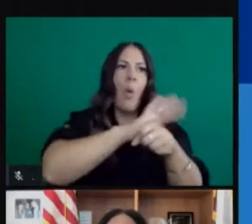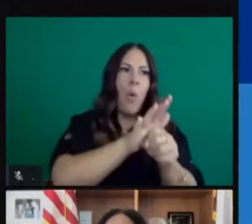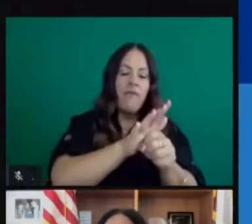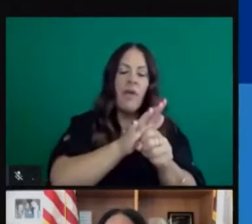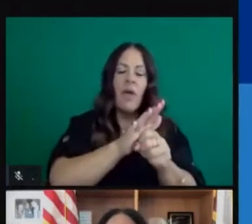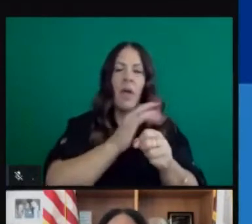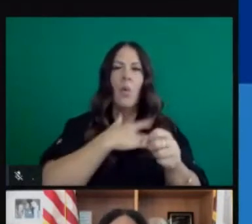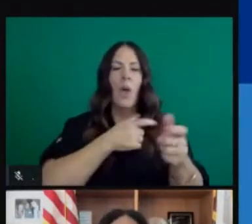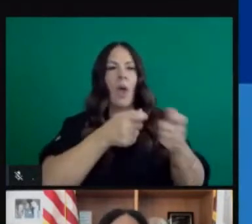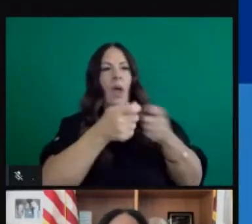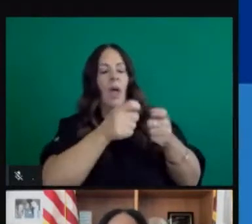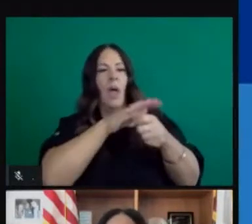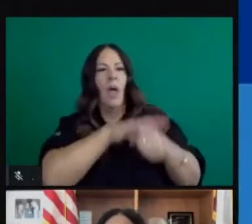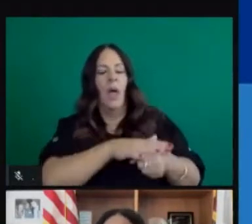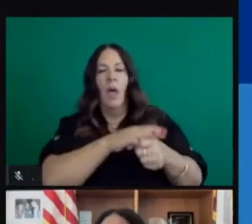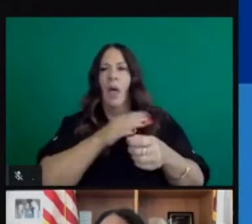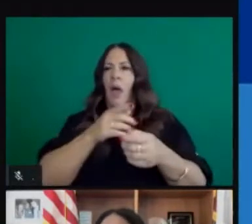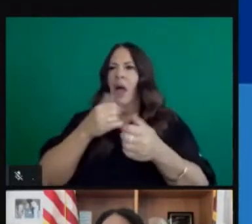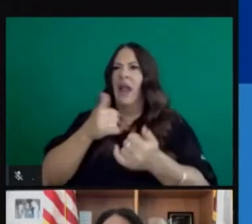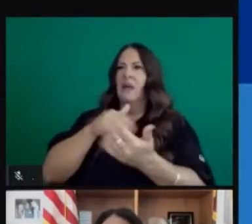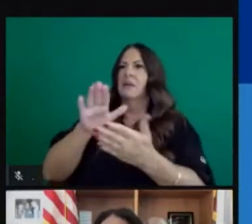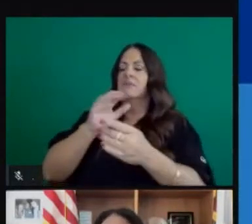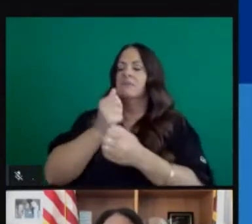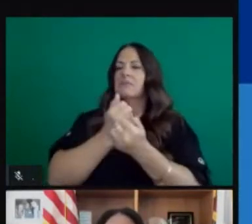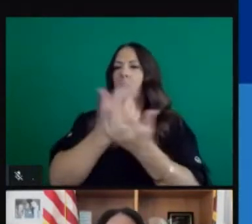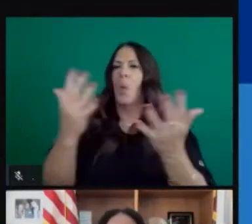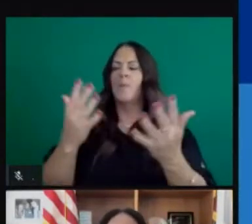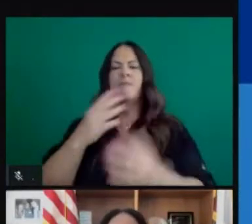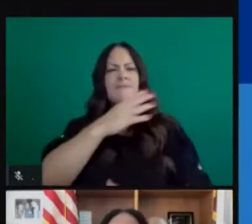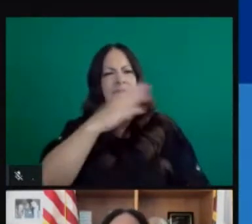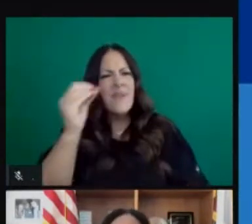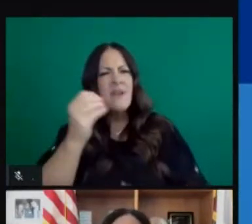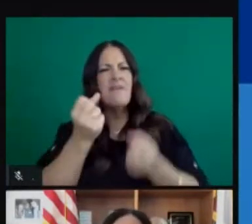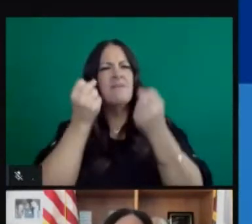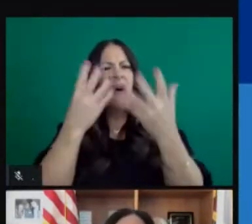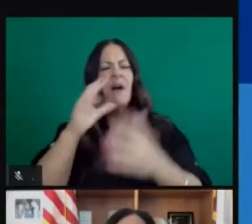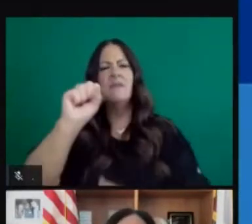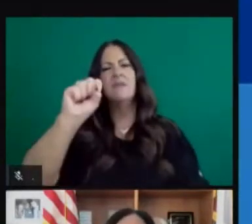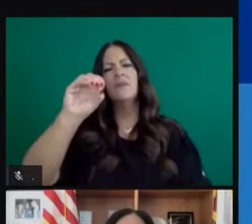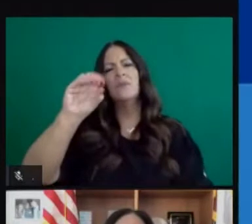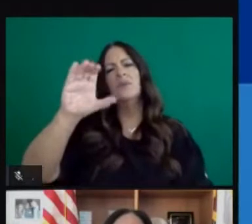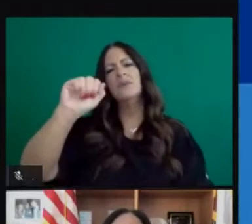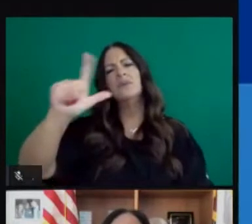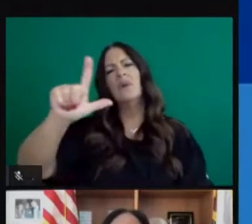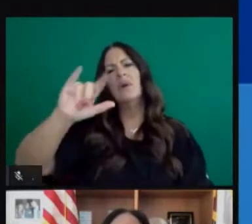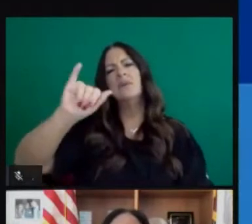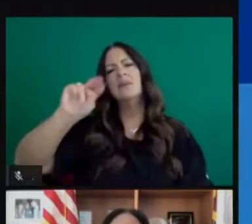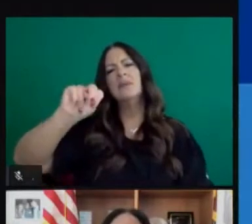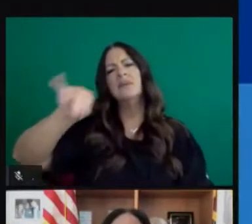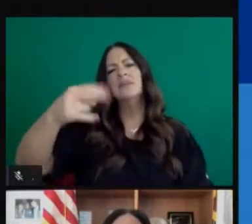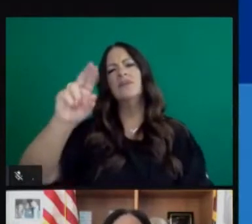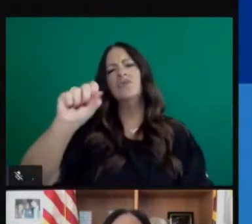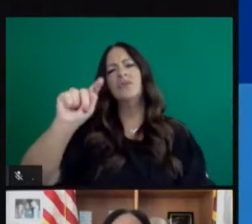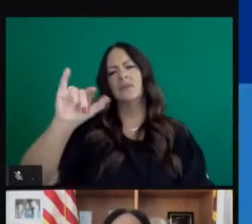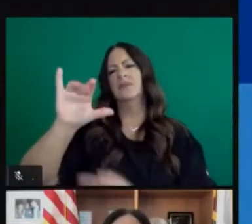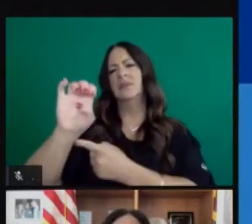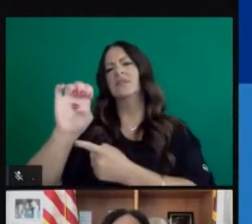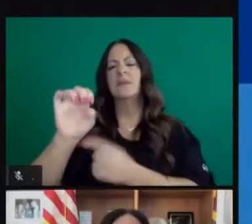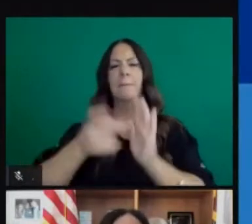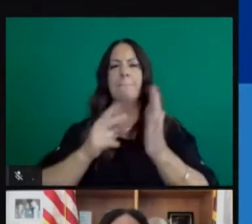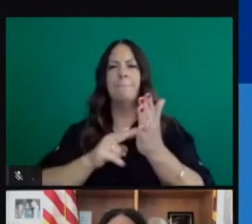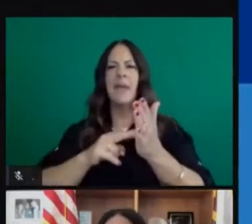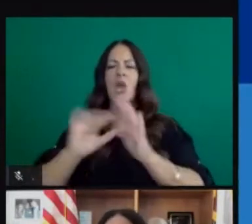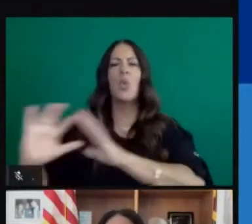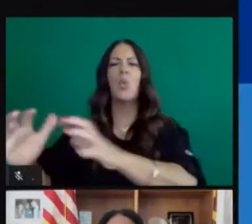issues of social injustice that we are seeing in front of us every day. And so these